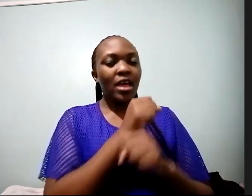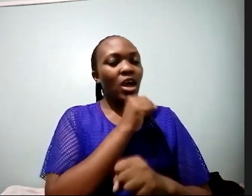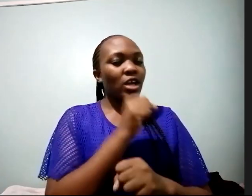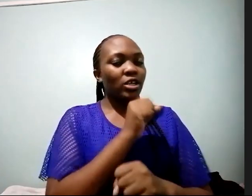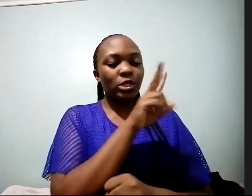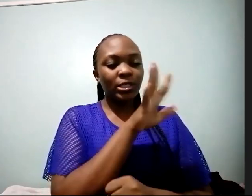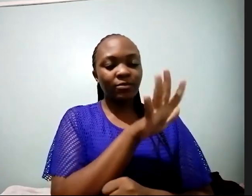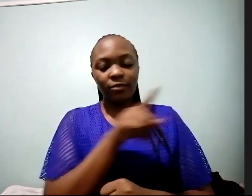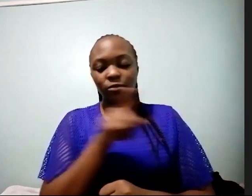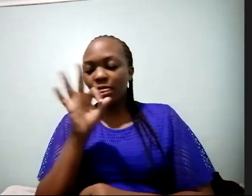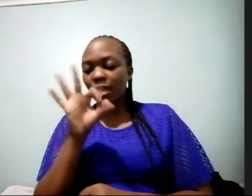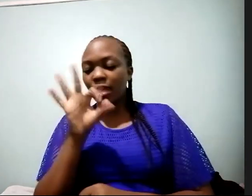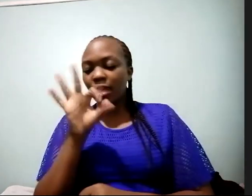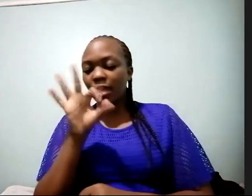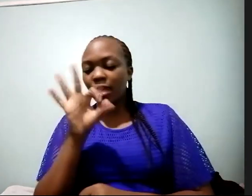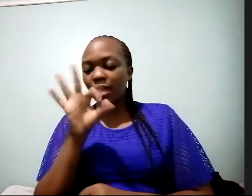George, can you get me?